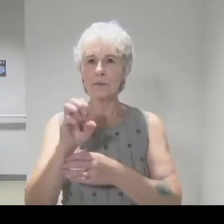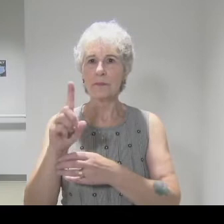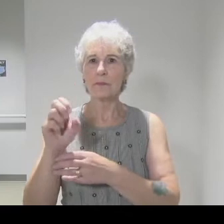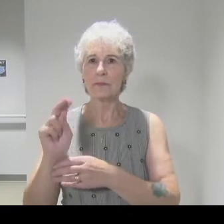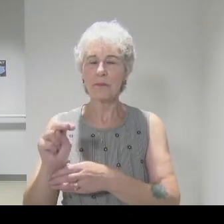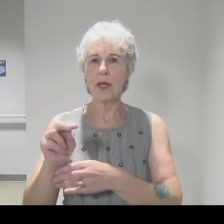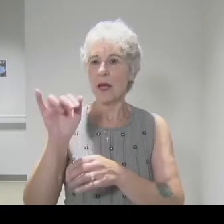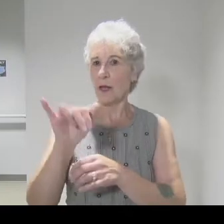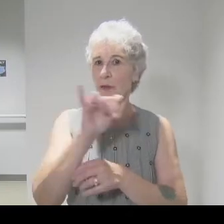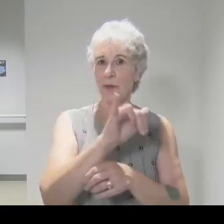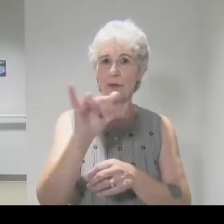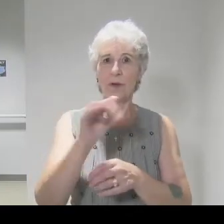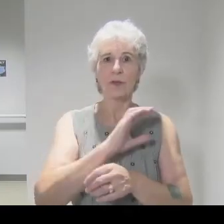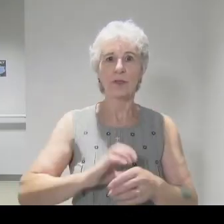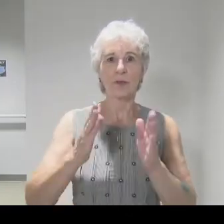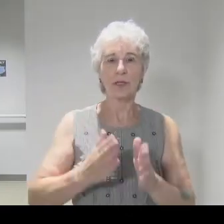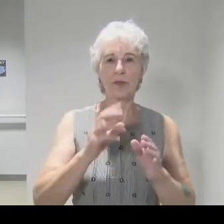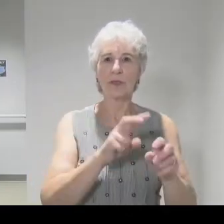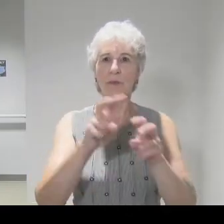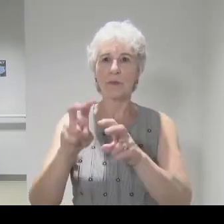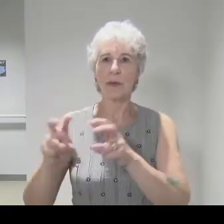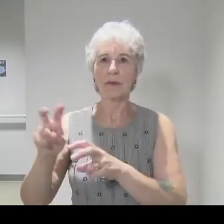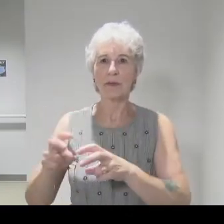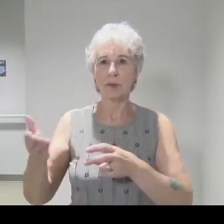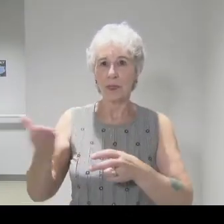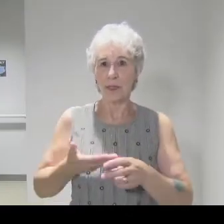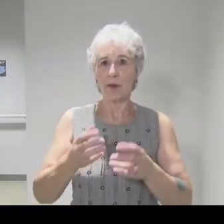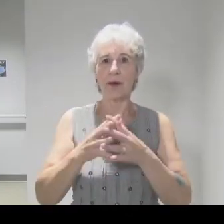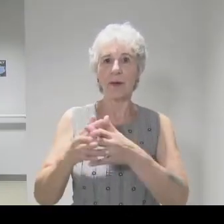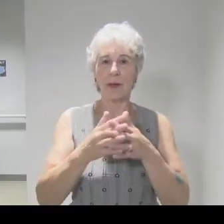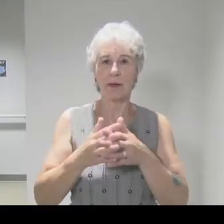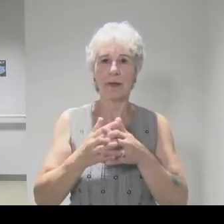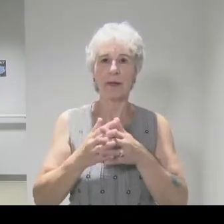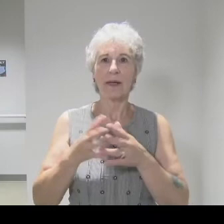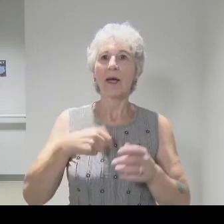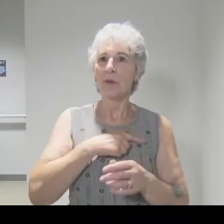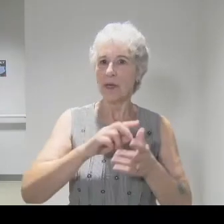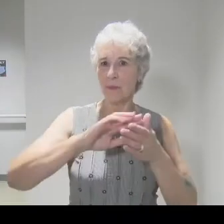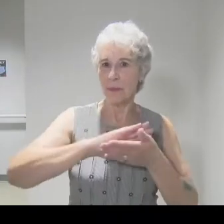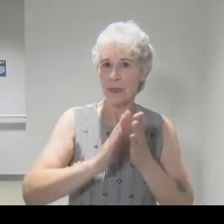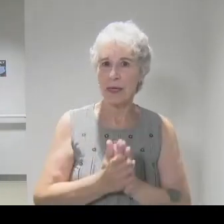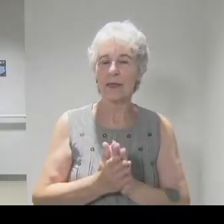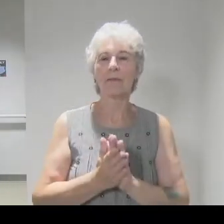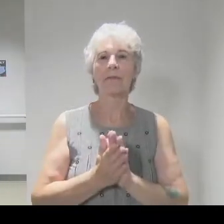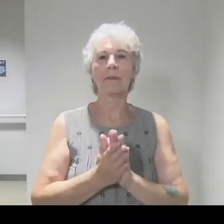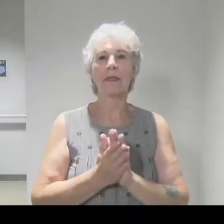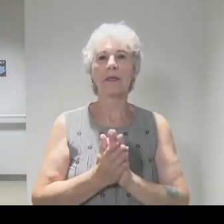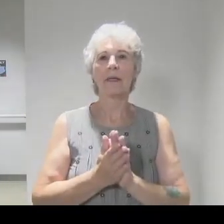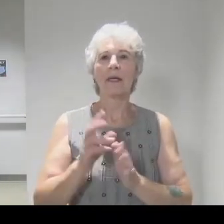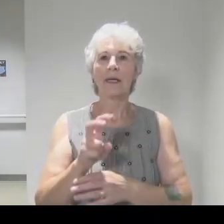those Christians migrated over to America in the late 1800s, and thus we became the Evangelical Free Church of